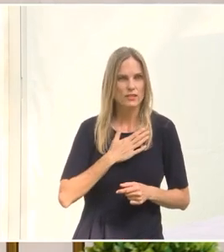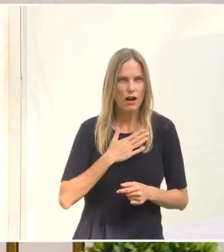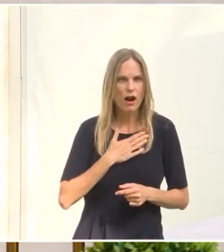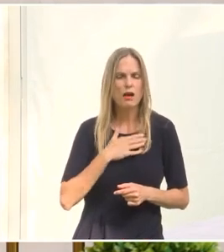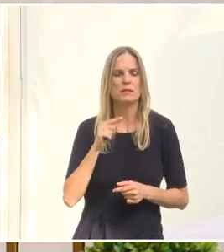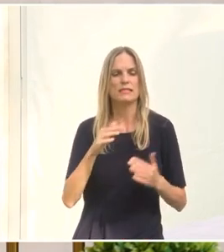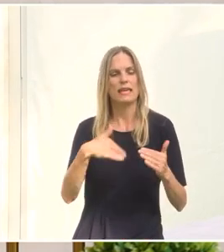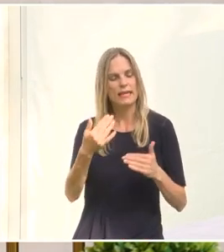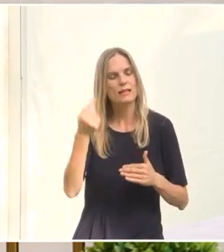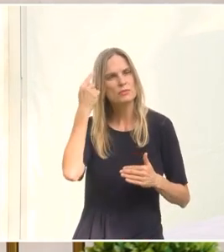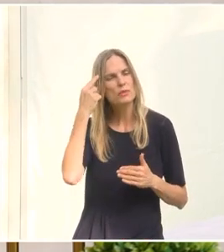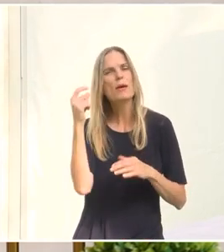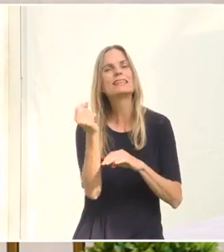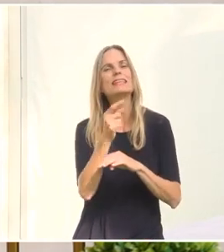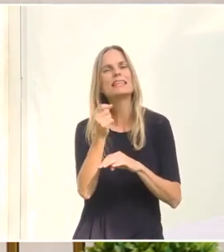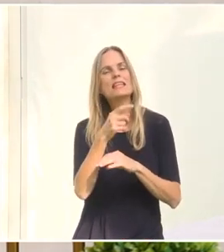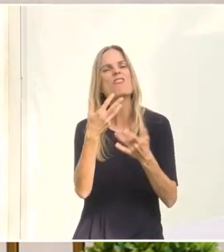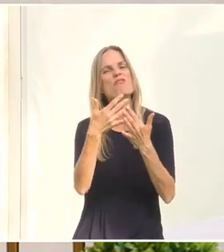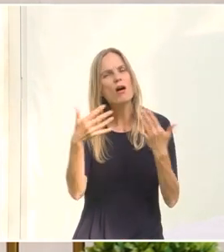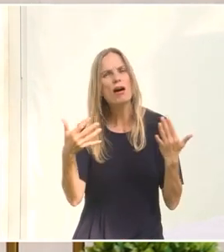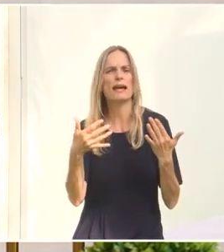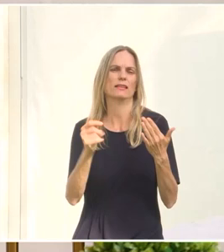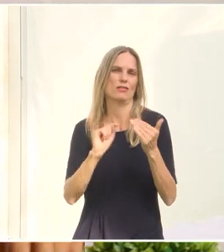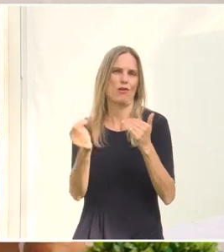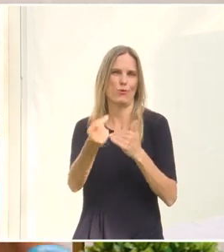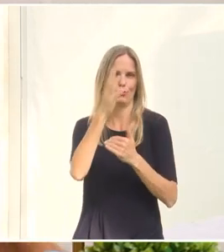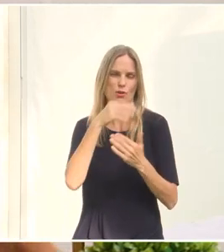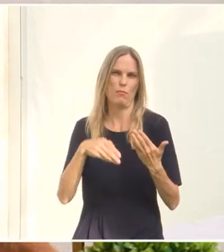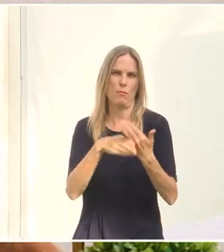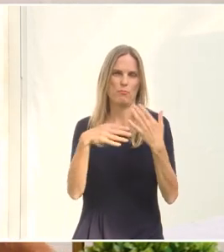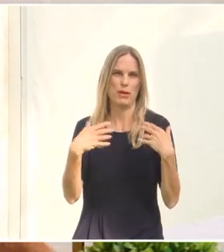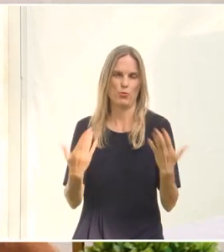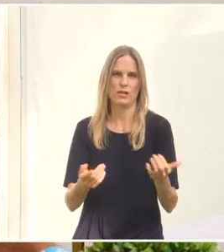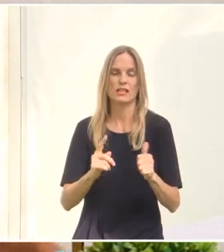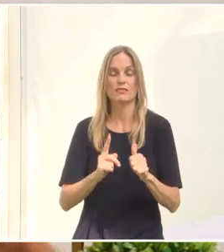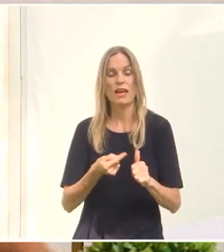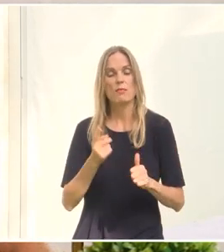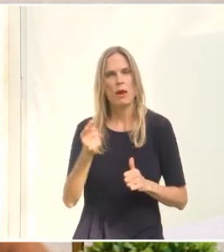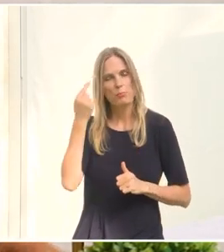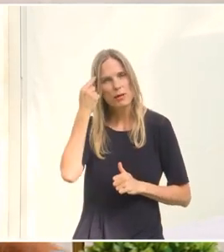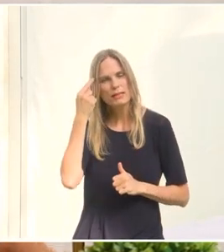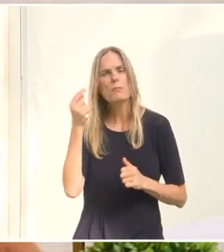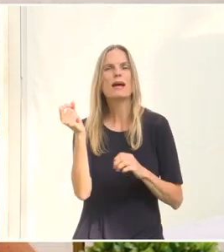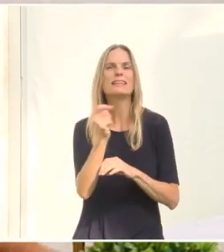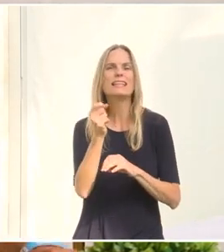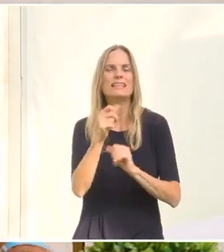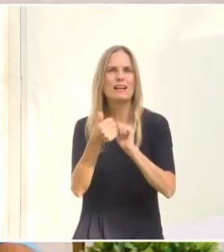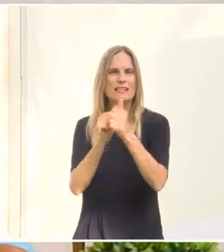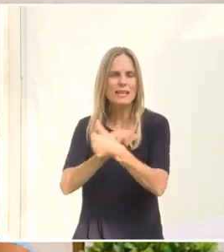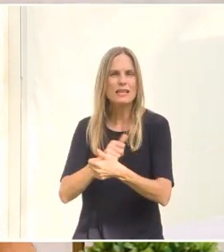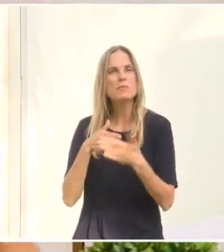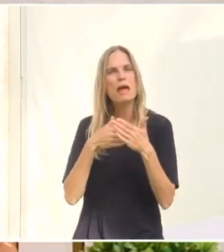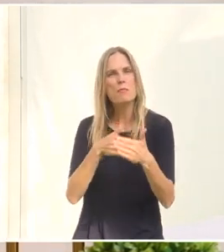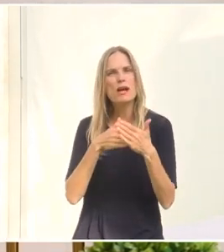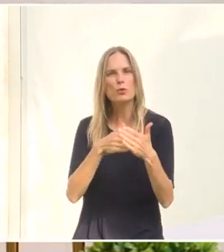the digitalization as a tool to get those things, and also think that how the digitalization will influence as